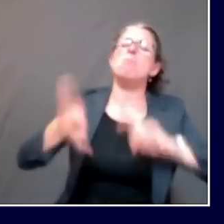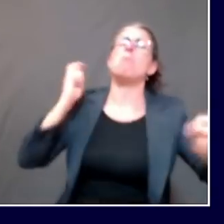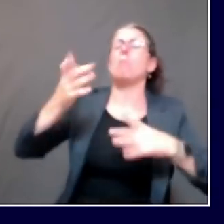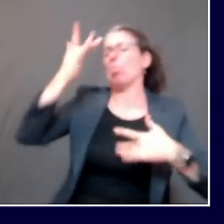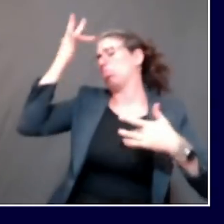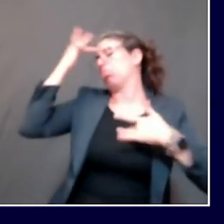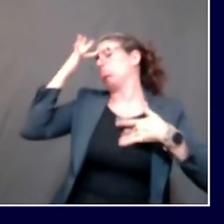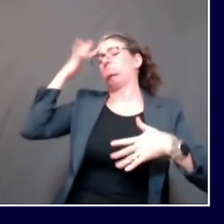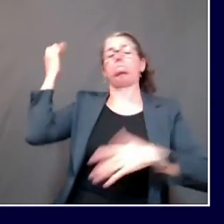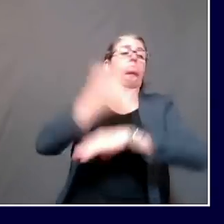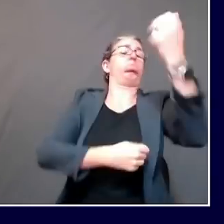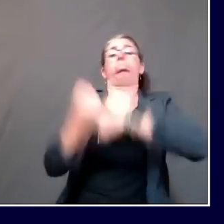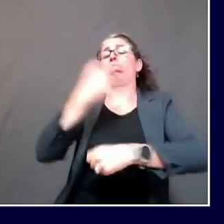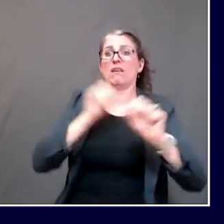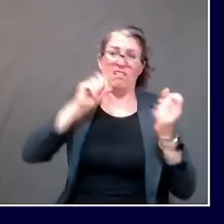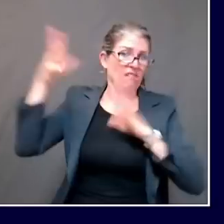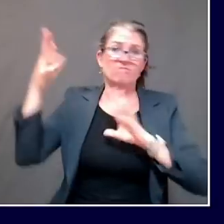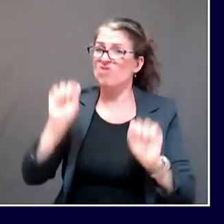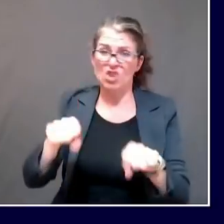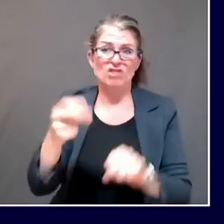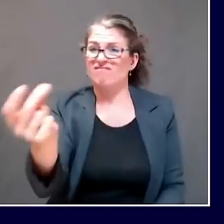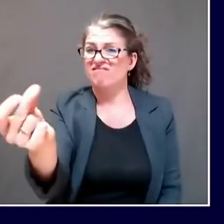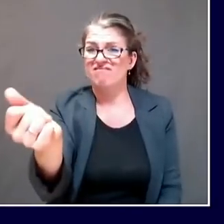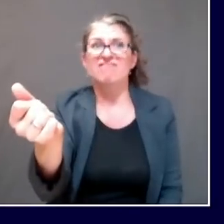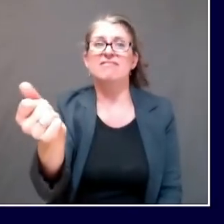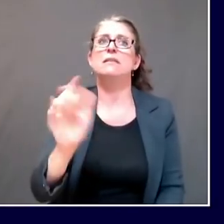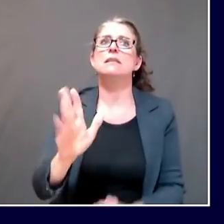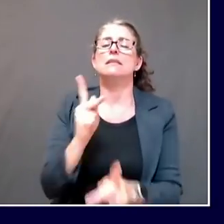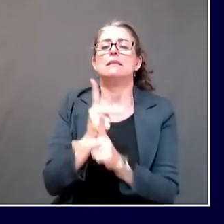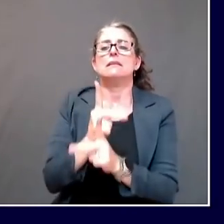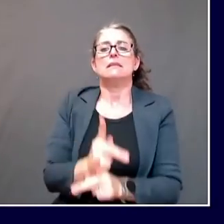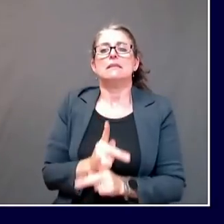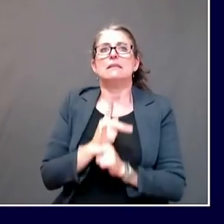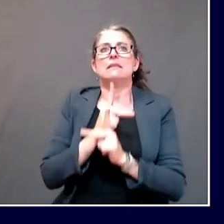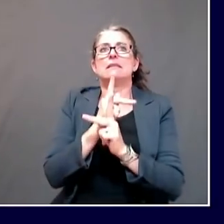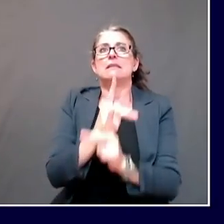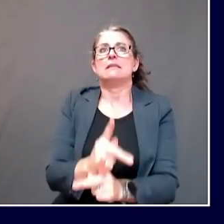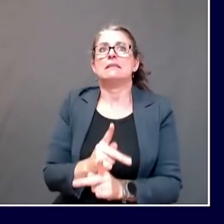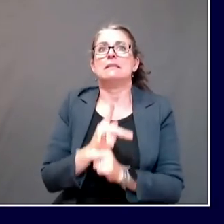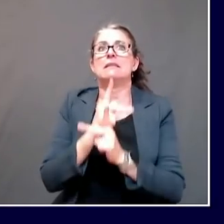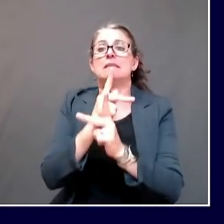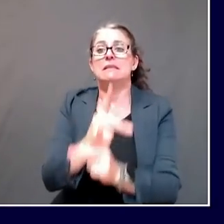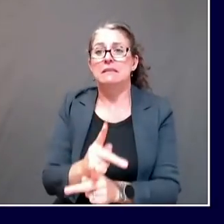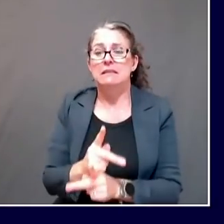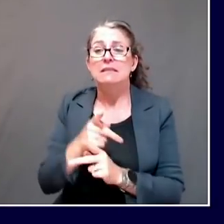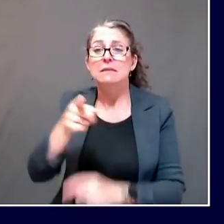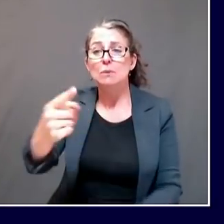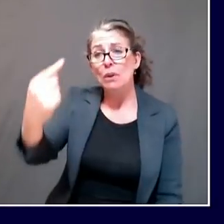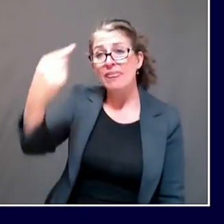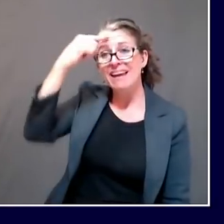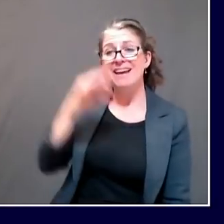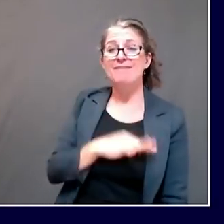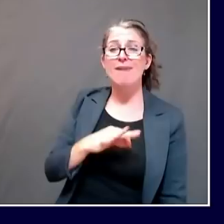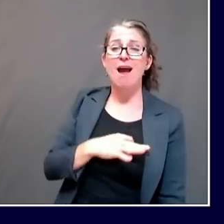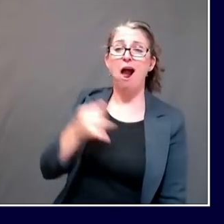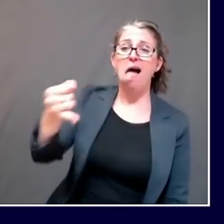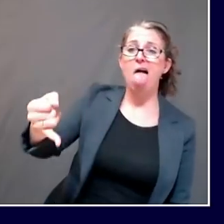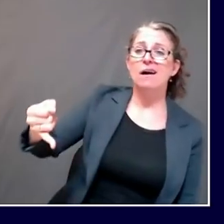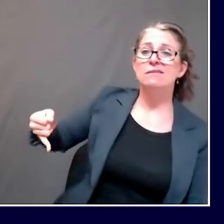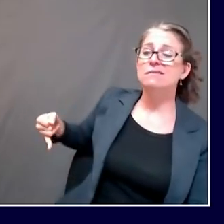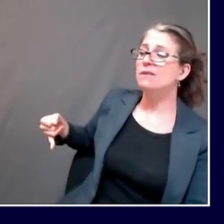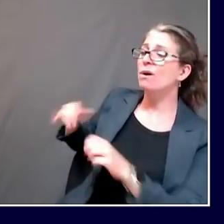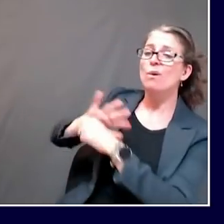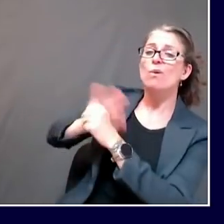the fence, it's in our yards. We have to pull together to maintain our grip on COVID-19